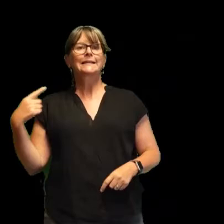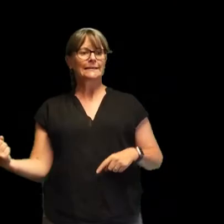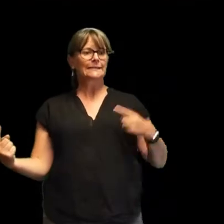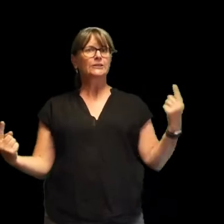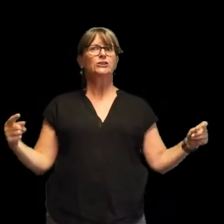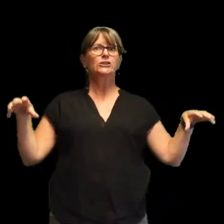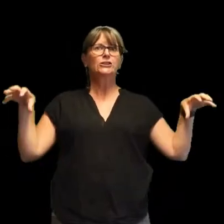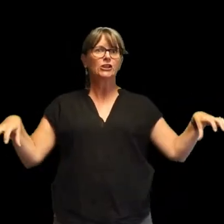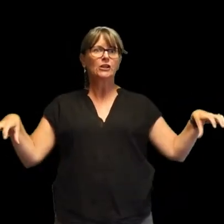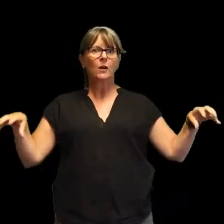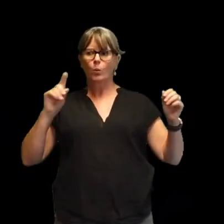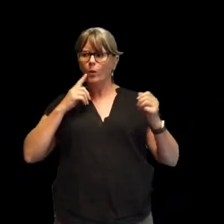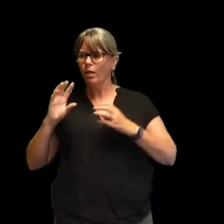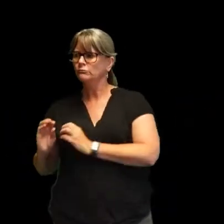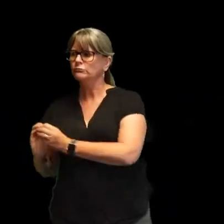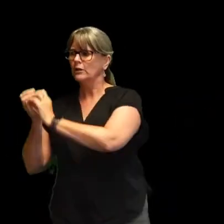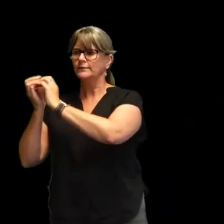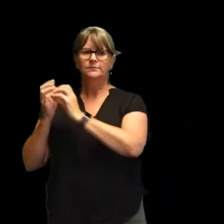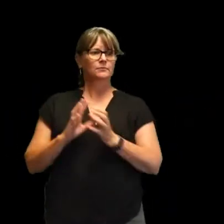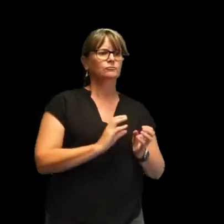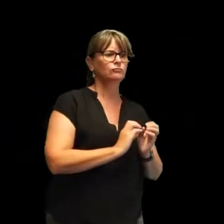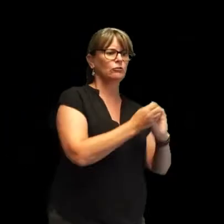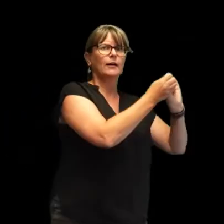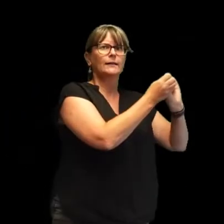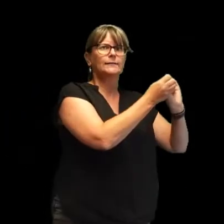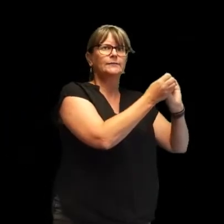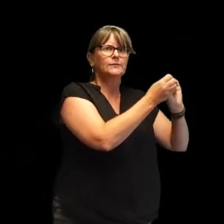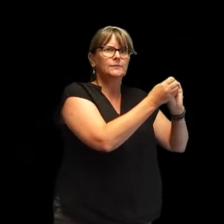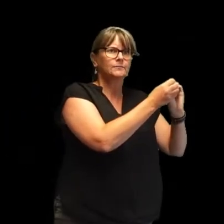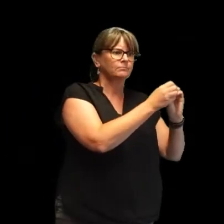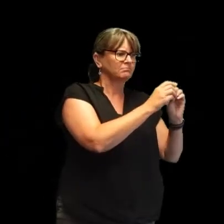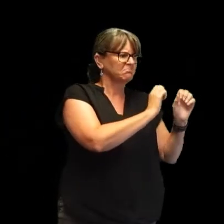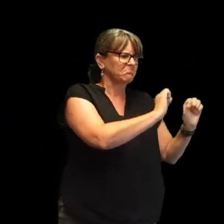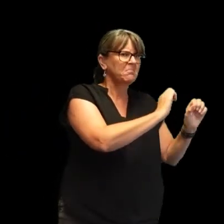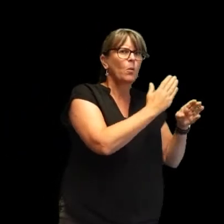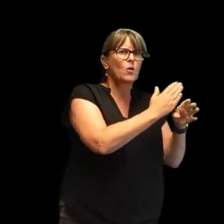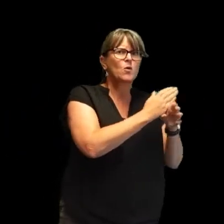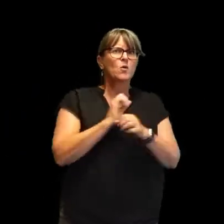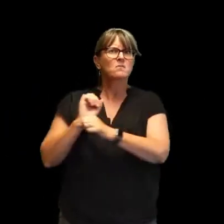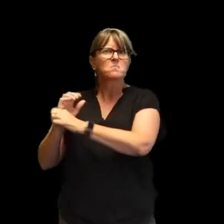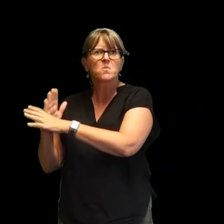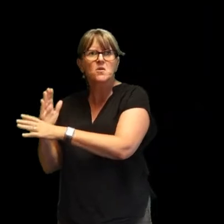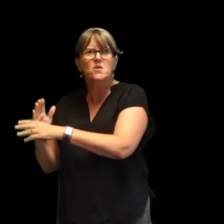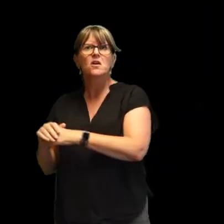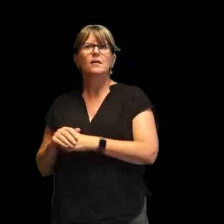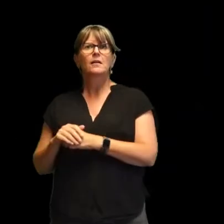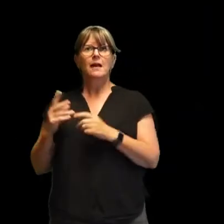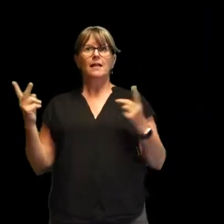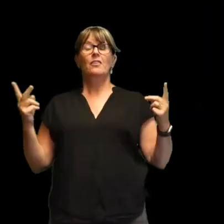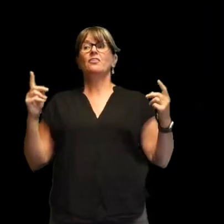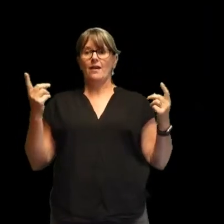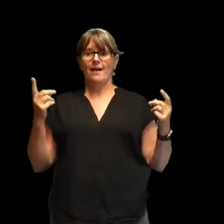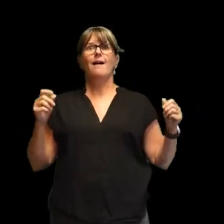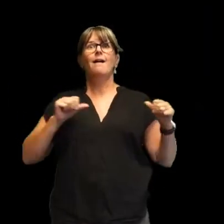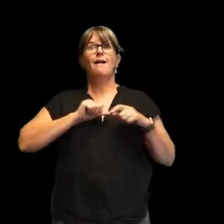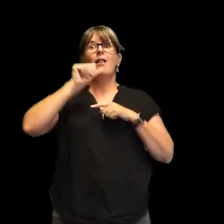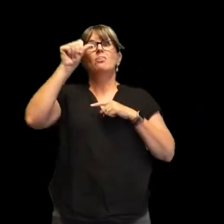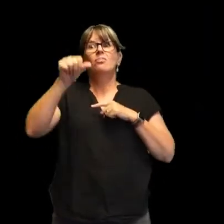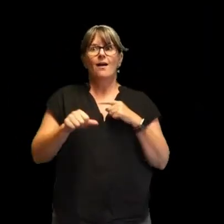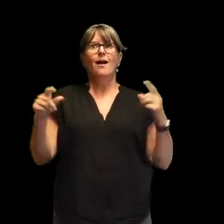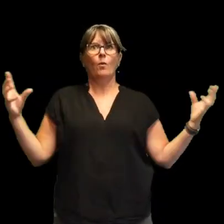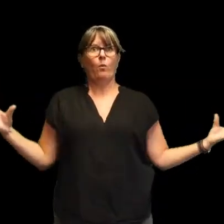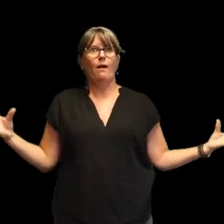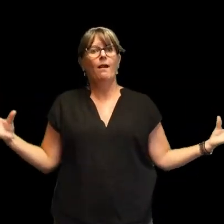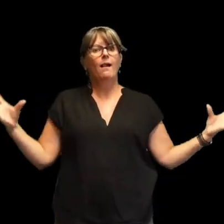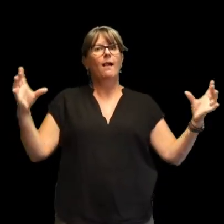South Korea, taking dance around the world, taking Wales around the world, and really showing how art can cross borders.